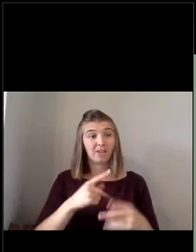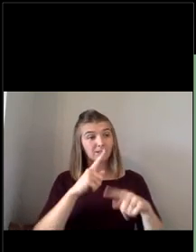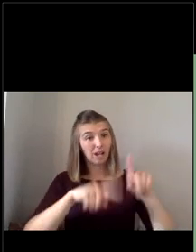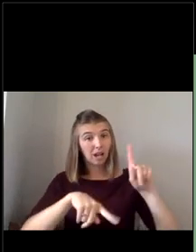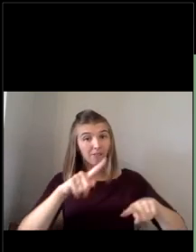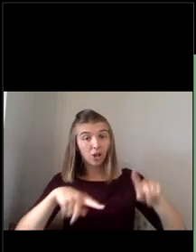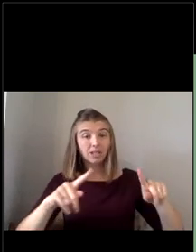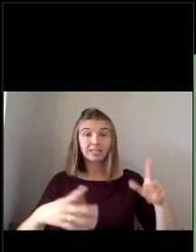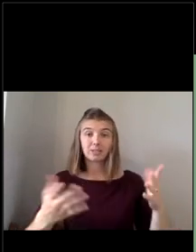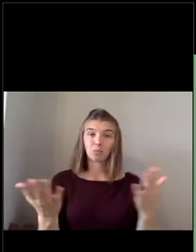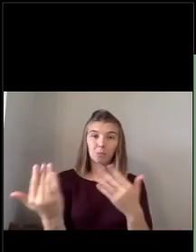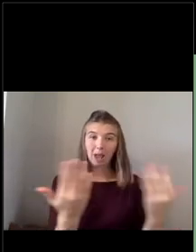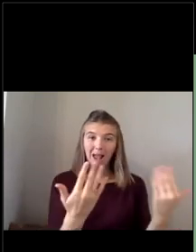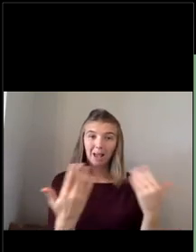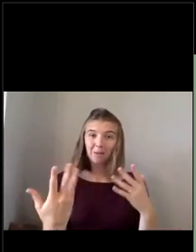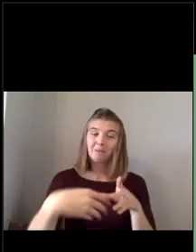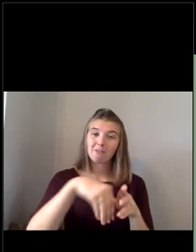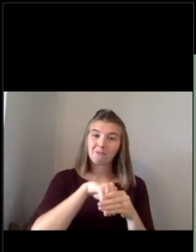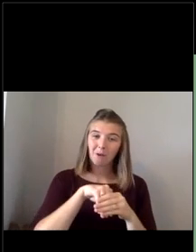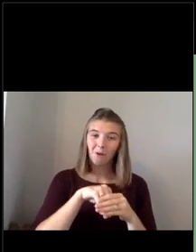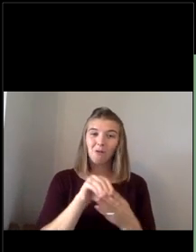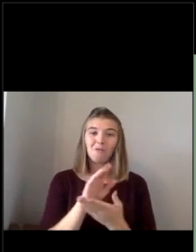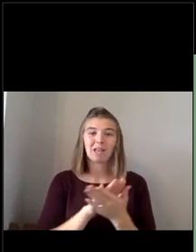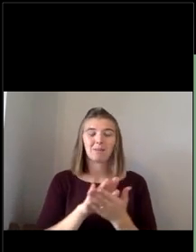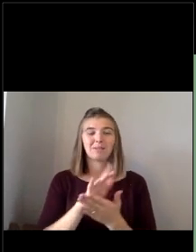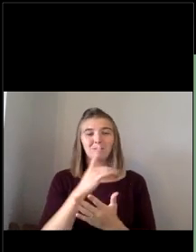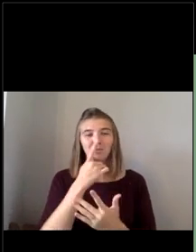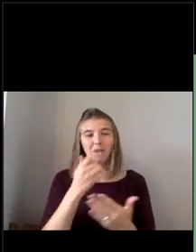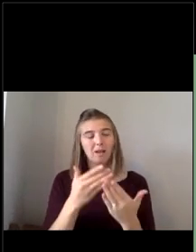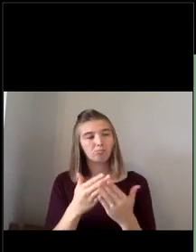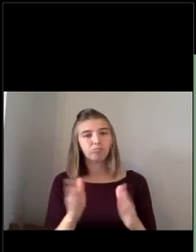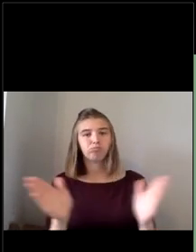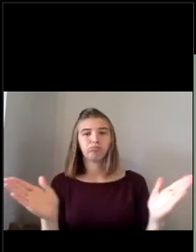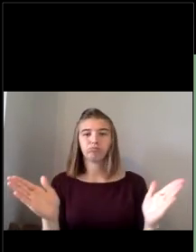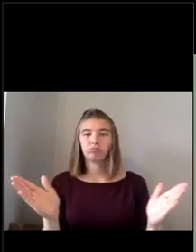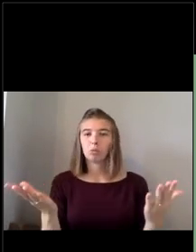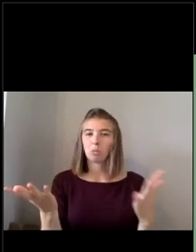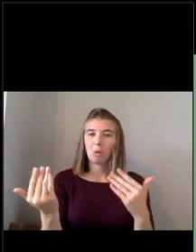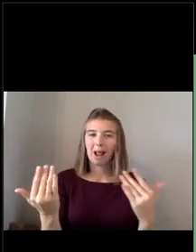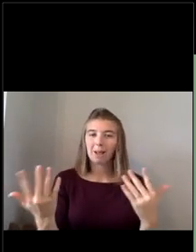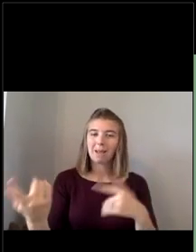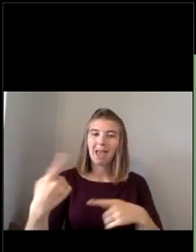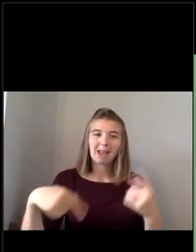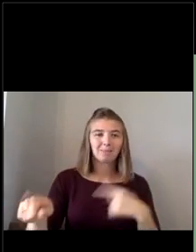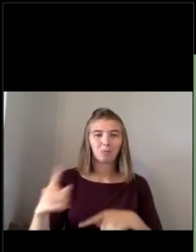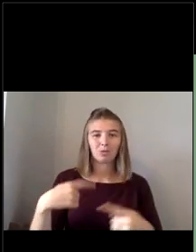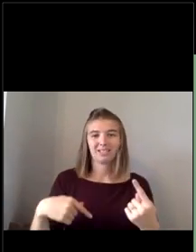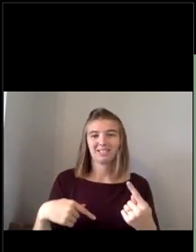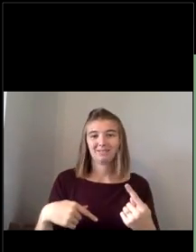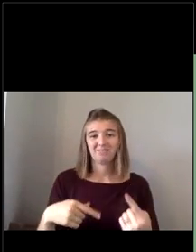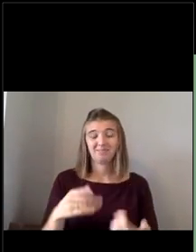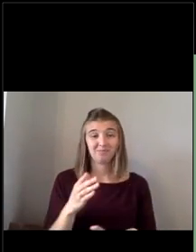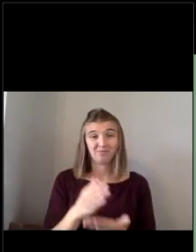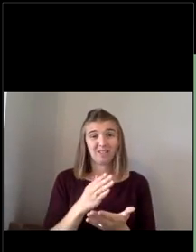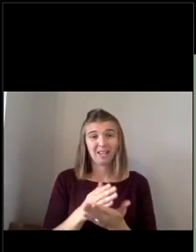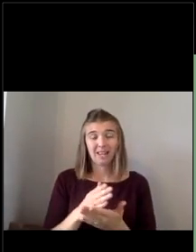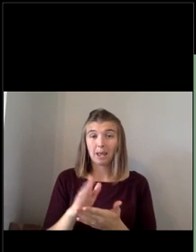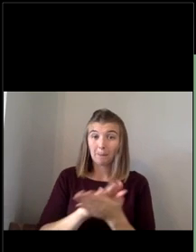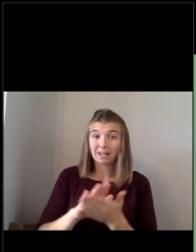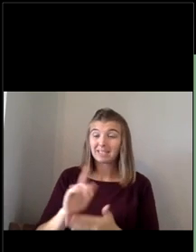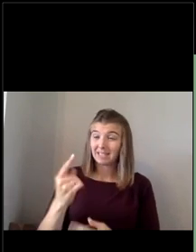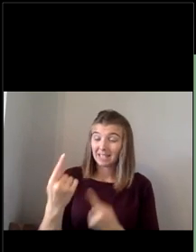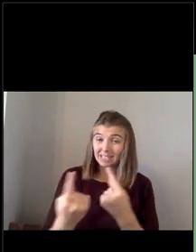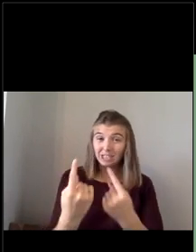staff to interact across, you know, boundaries of culture, ethnicity, demography, and many other aspects that would typically